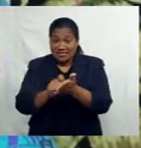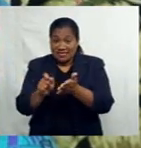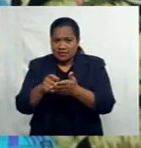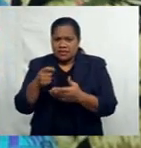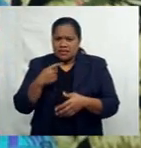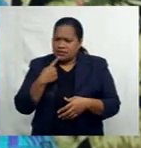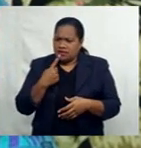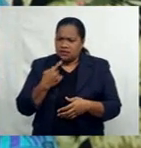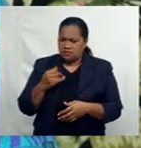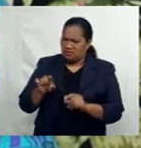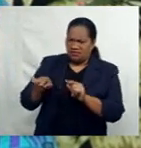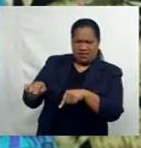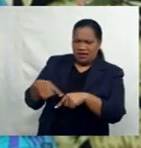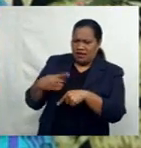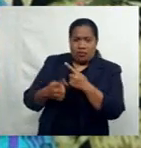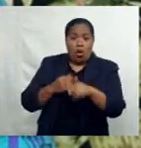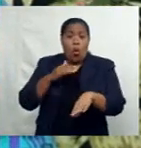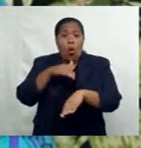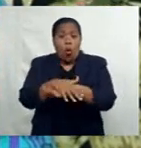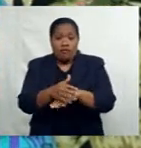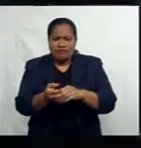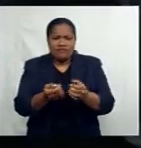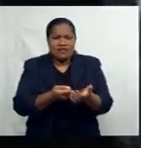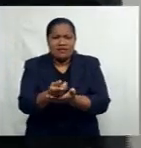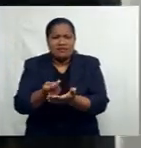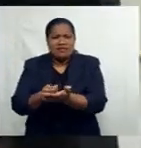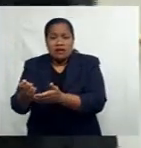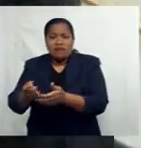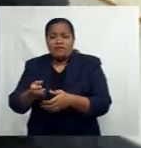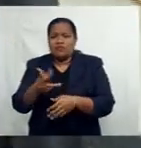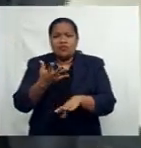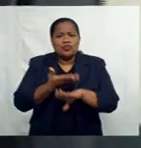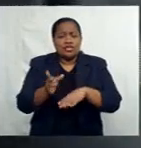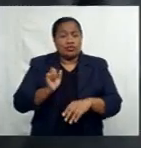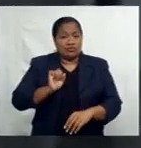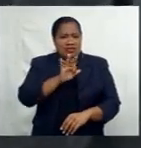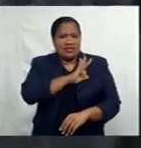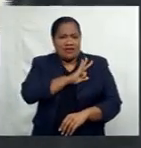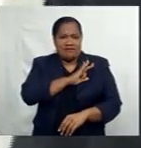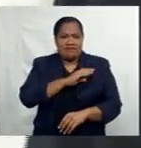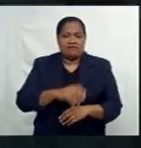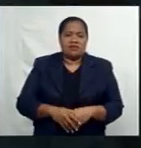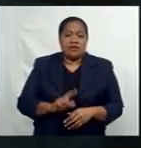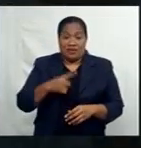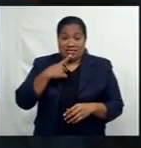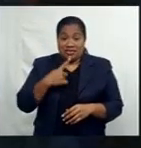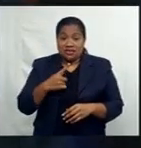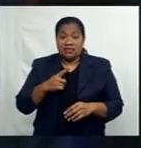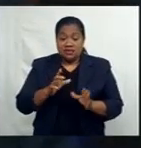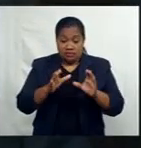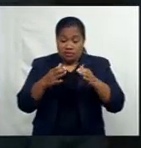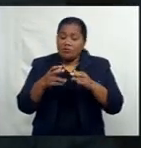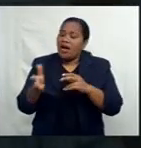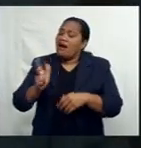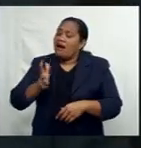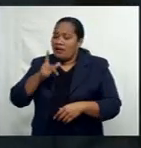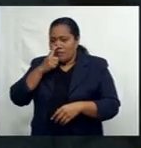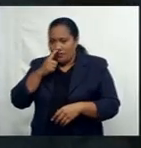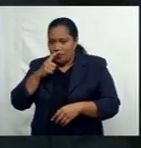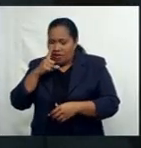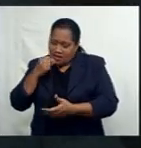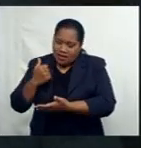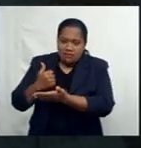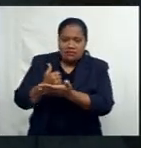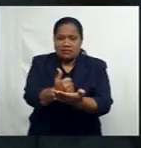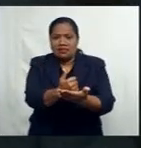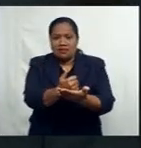over expenses in hiring new staff. However, he says the party has hired people to assist their campaign director for